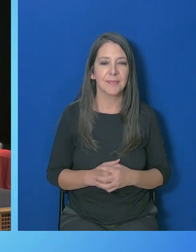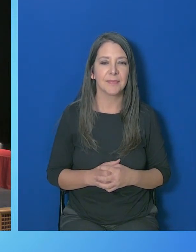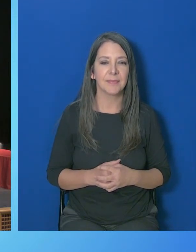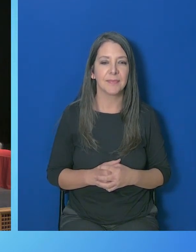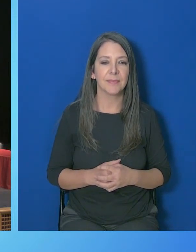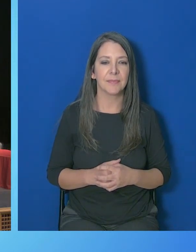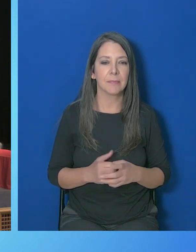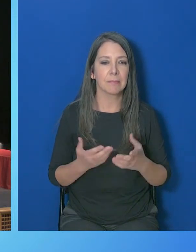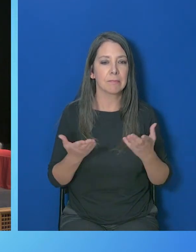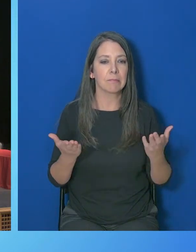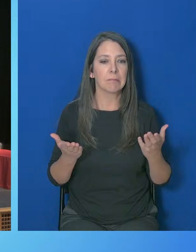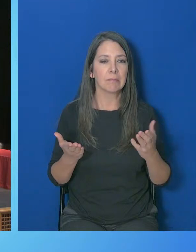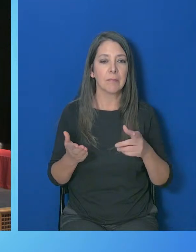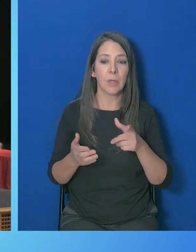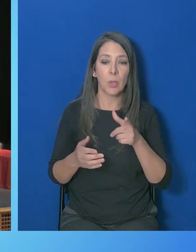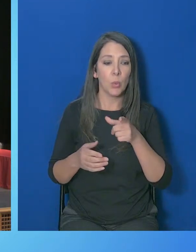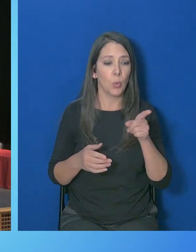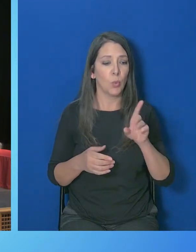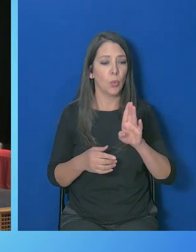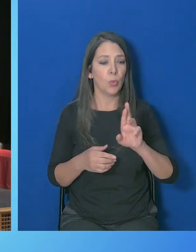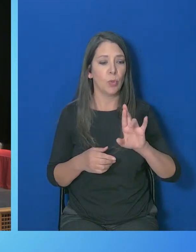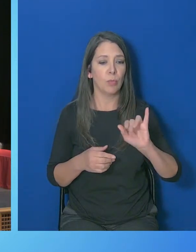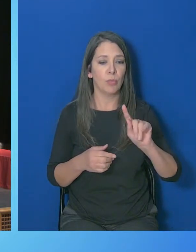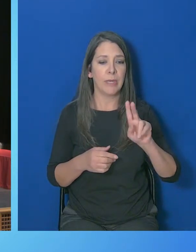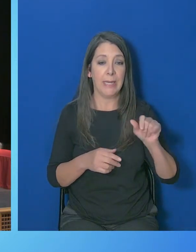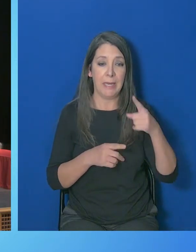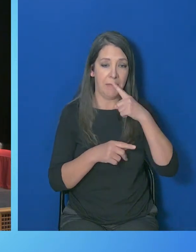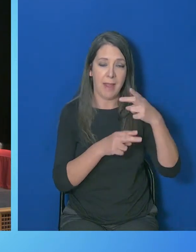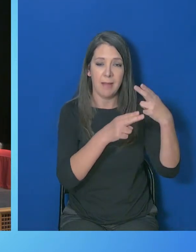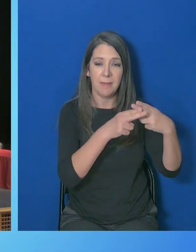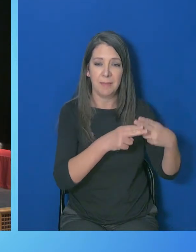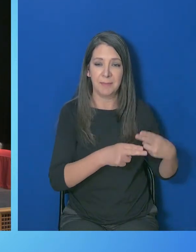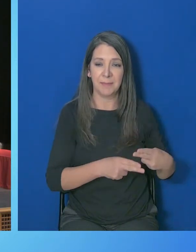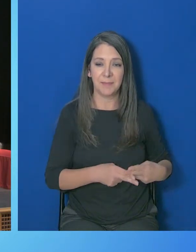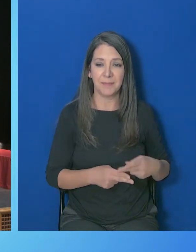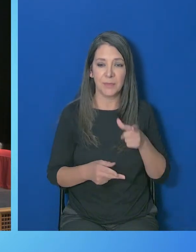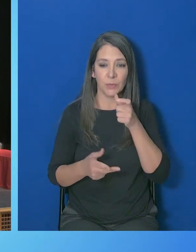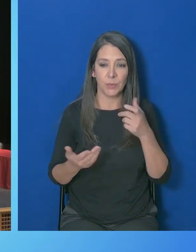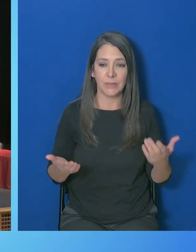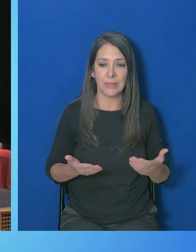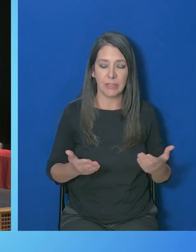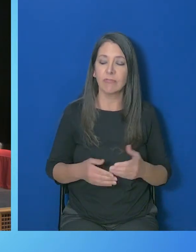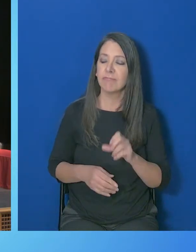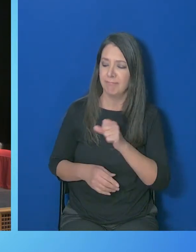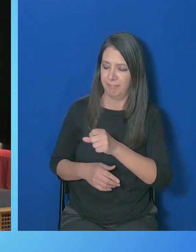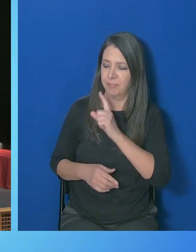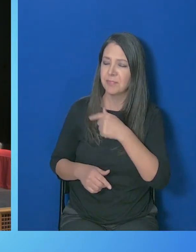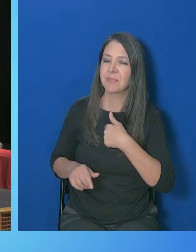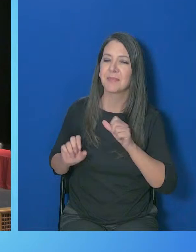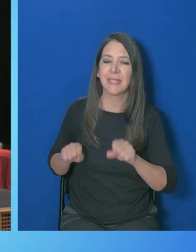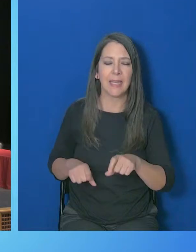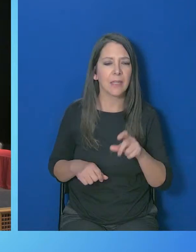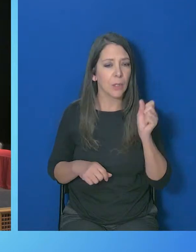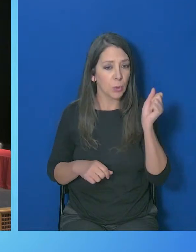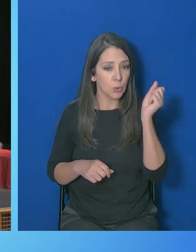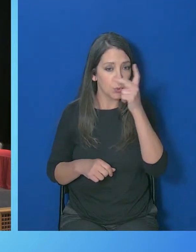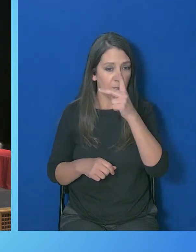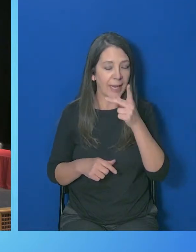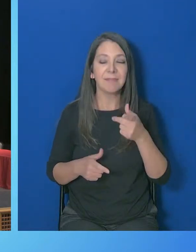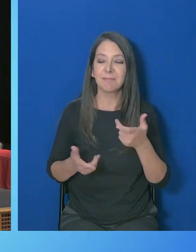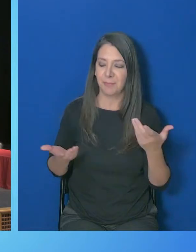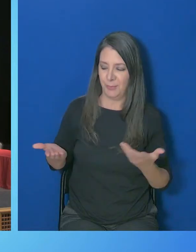And can you do roll call, Brittany? I can. Suke Kneifel?